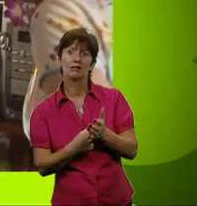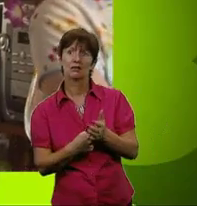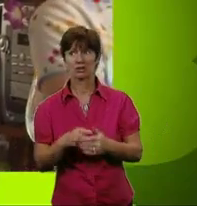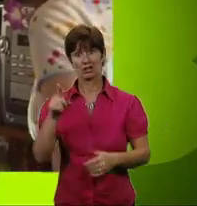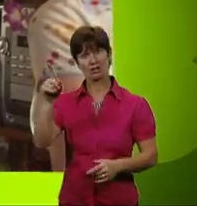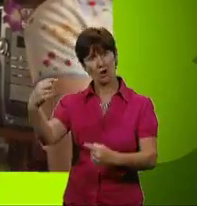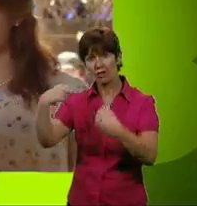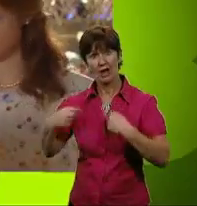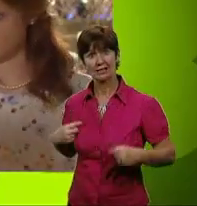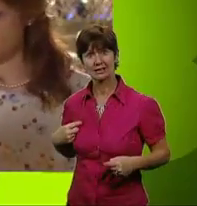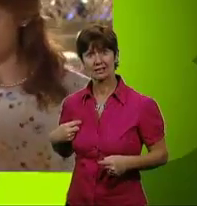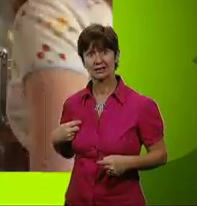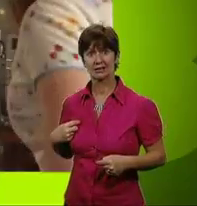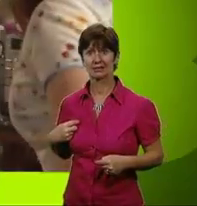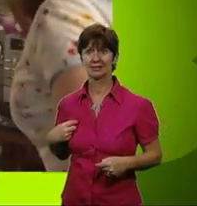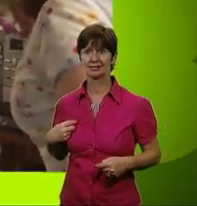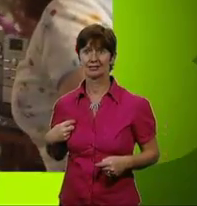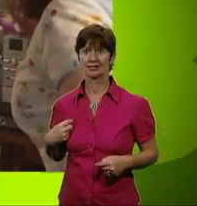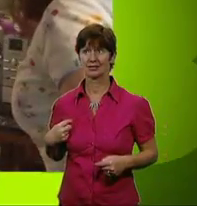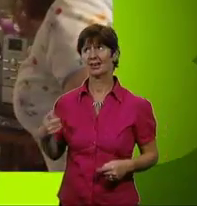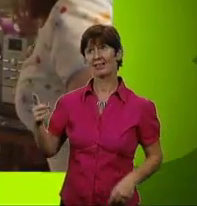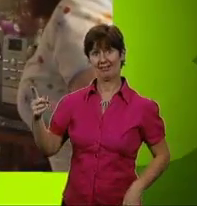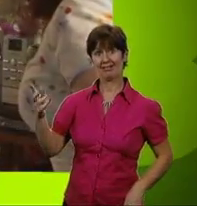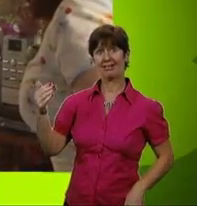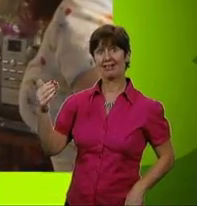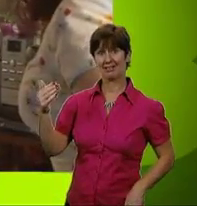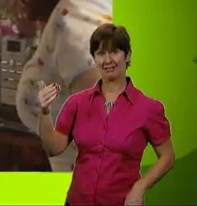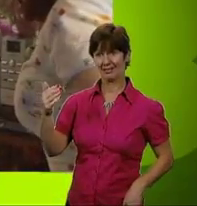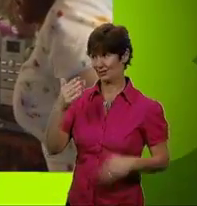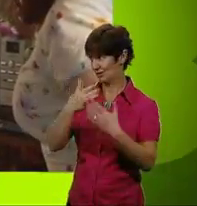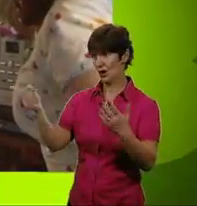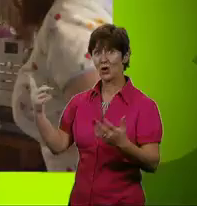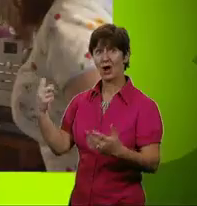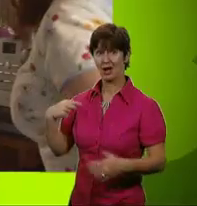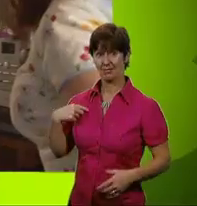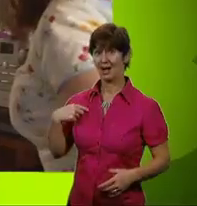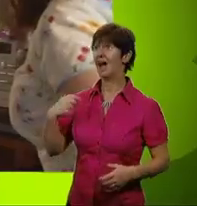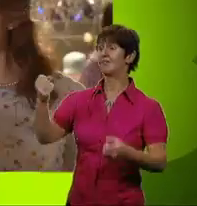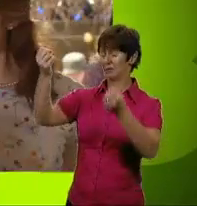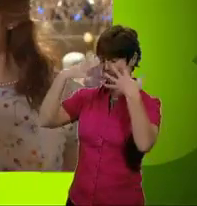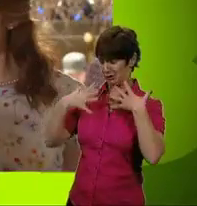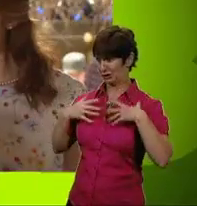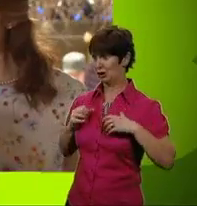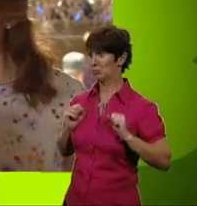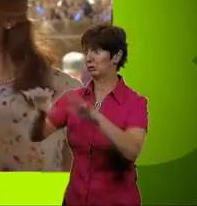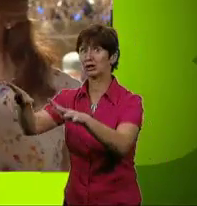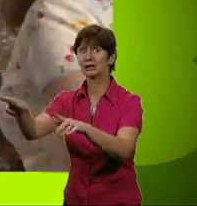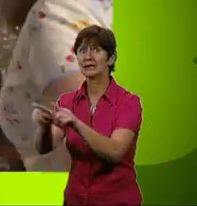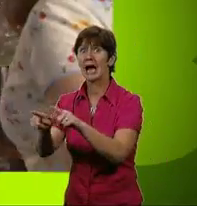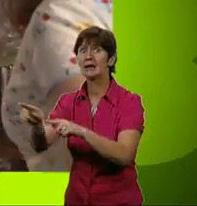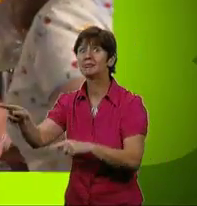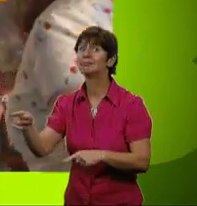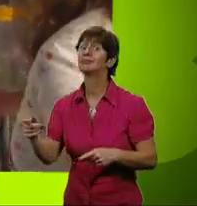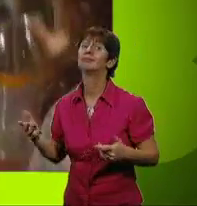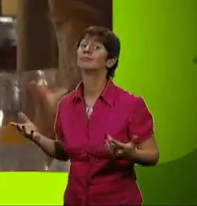Don't you threaten me. That'll show him who I am. But what if some spills on you?